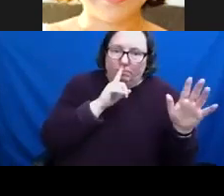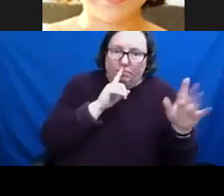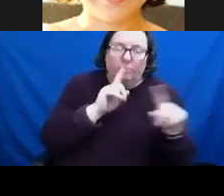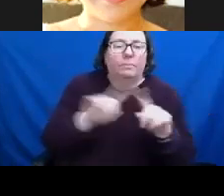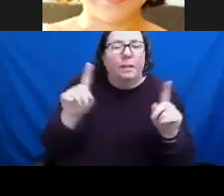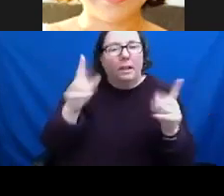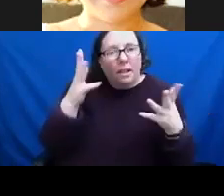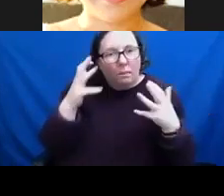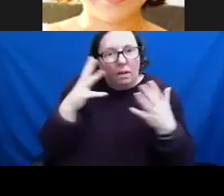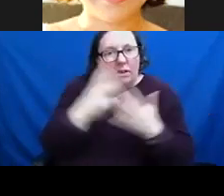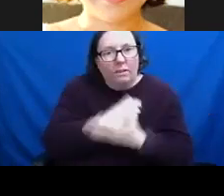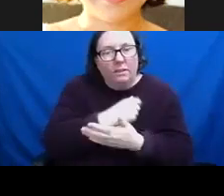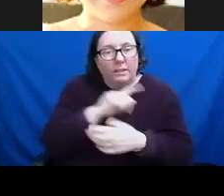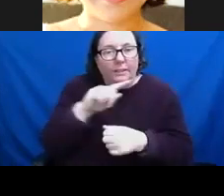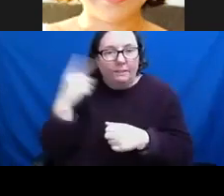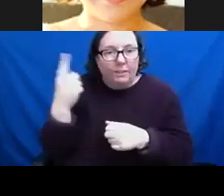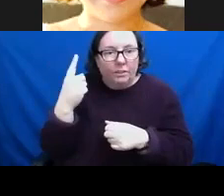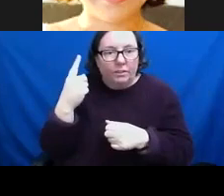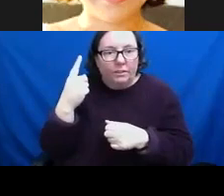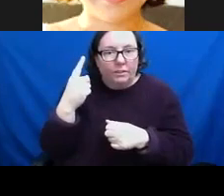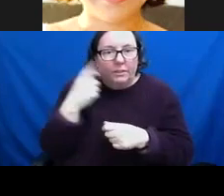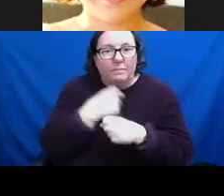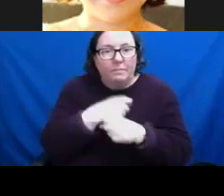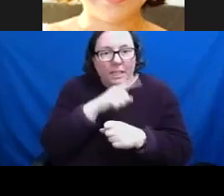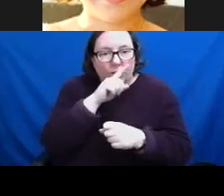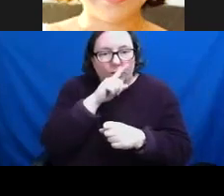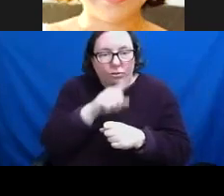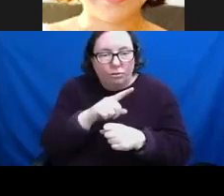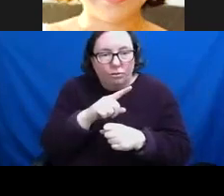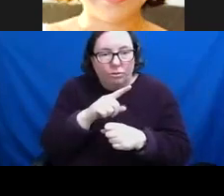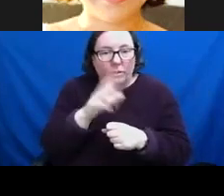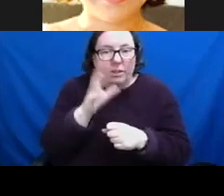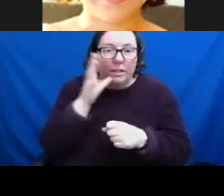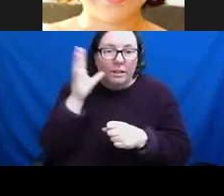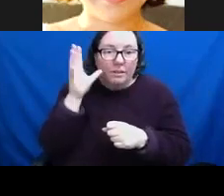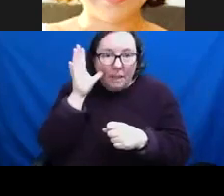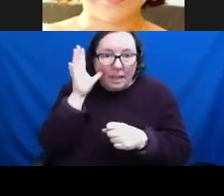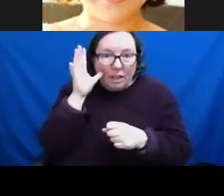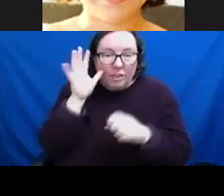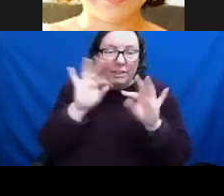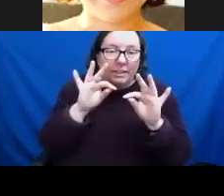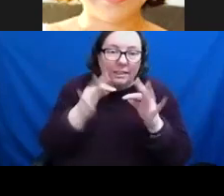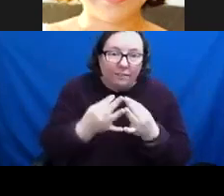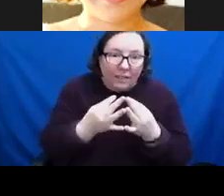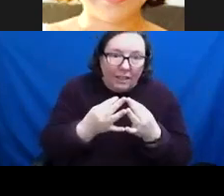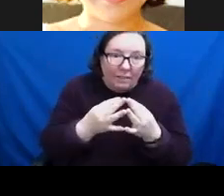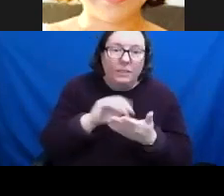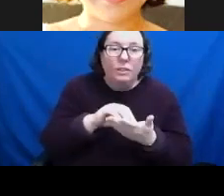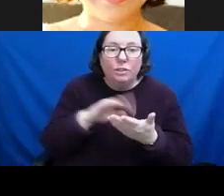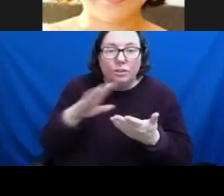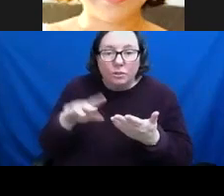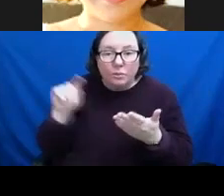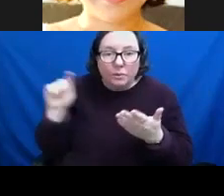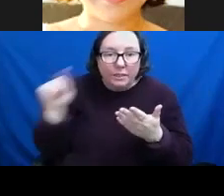want to first and foremost make sure that our parents and our families, our students